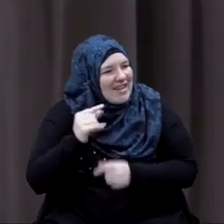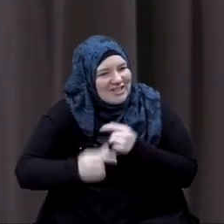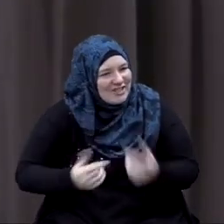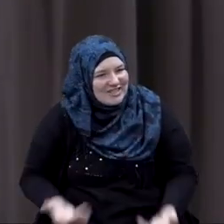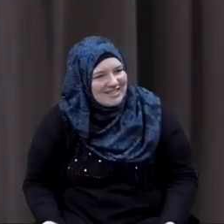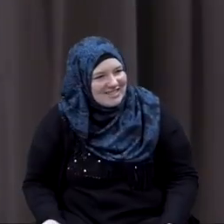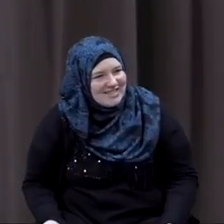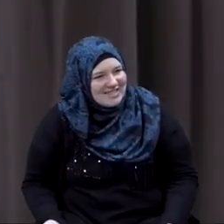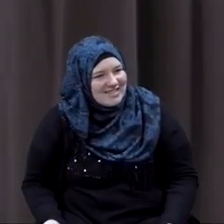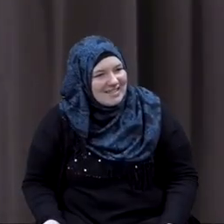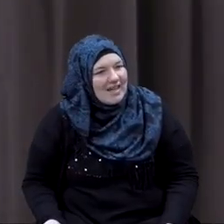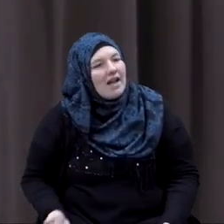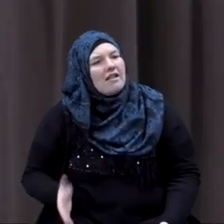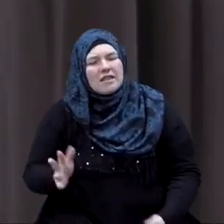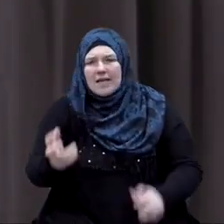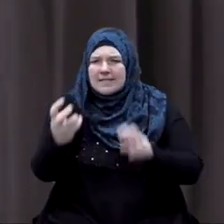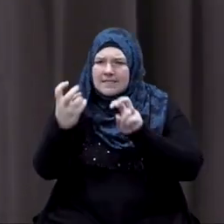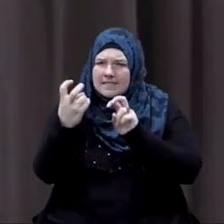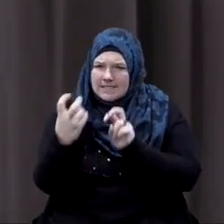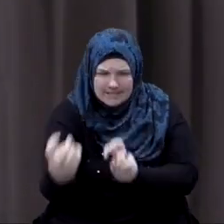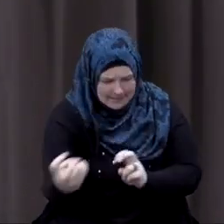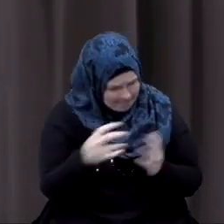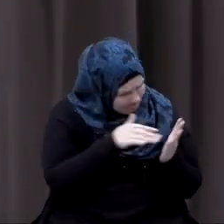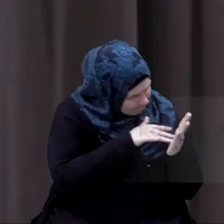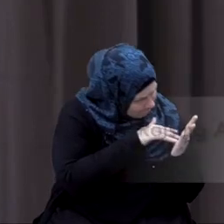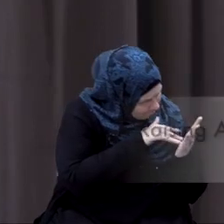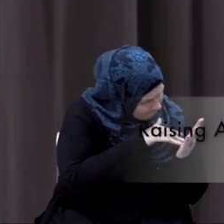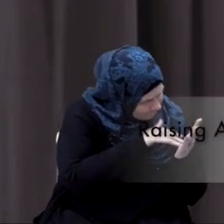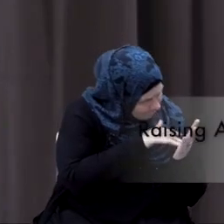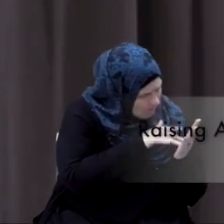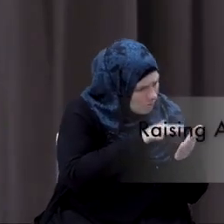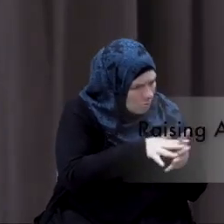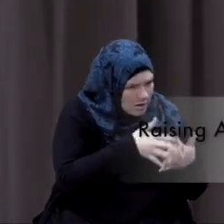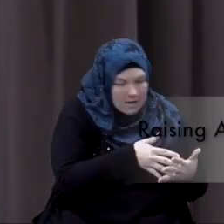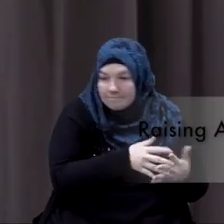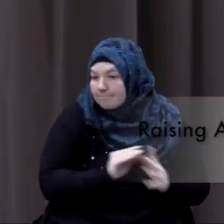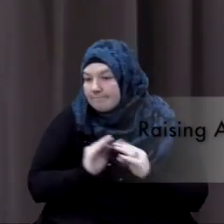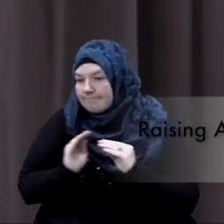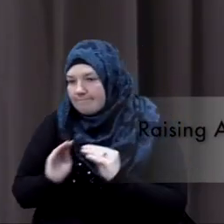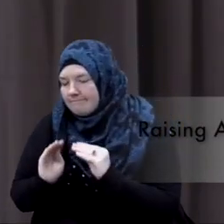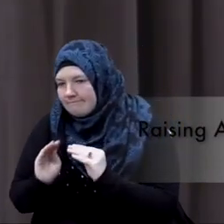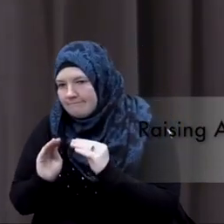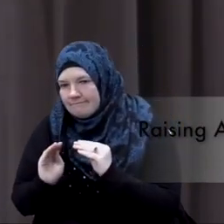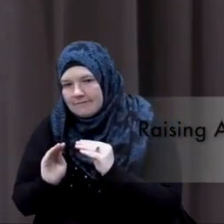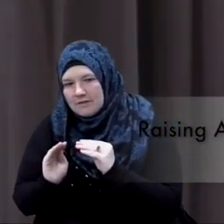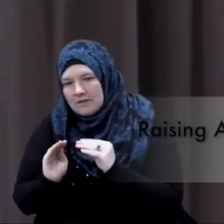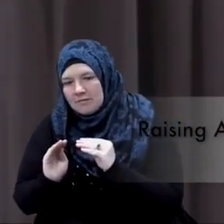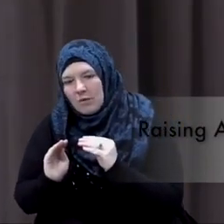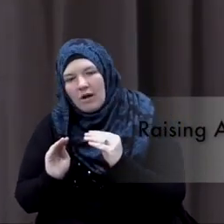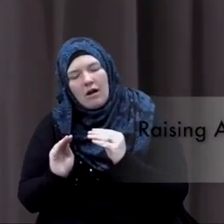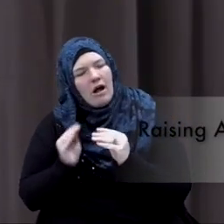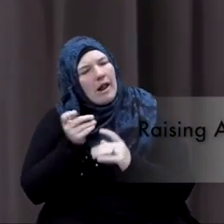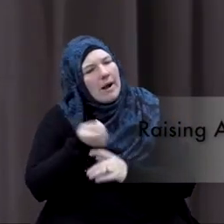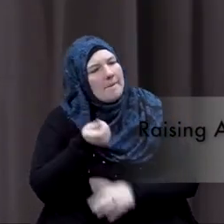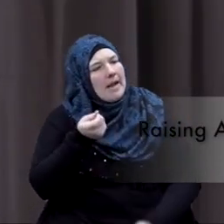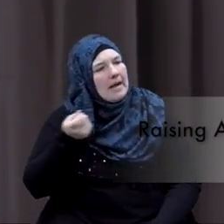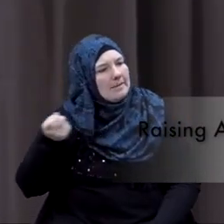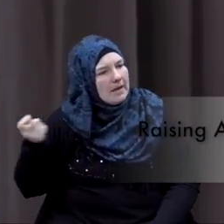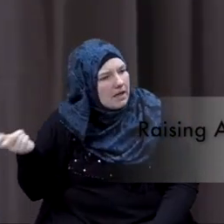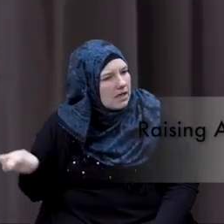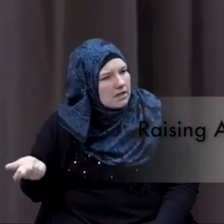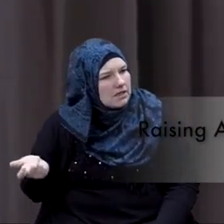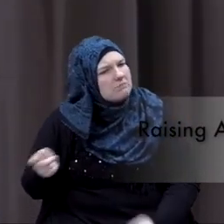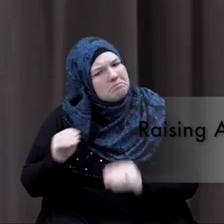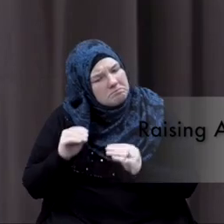were sitting to study the Quran and teach it to their children, but in piecemeals,